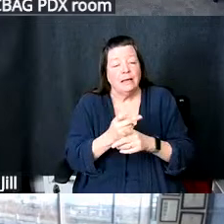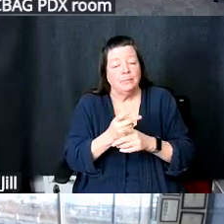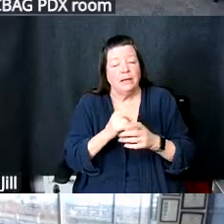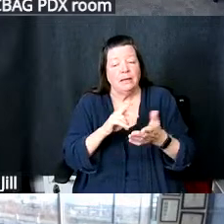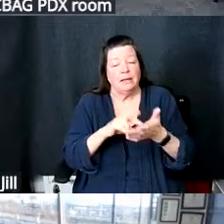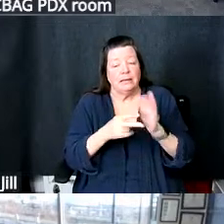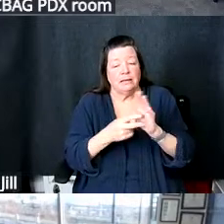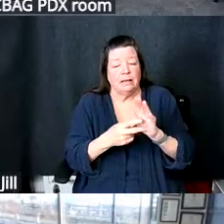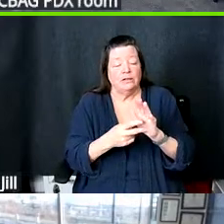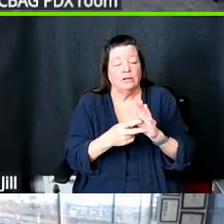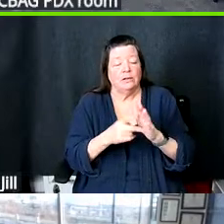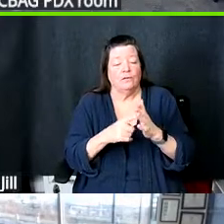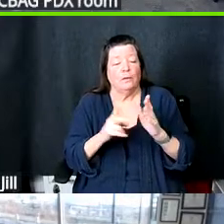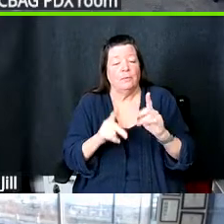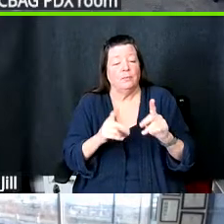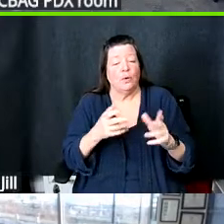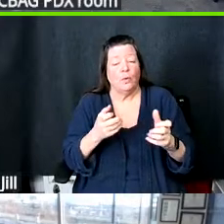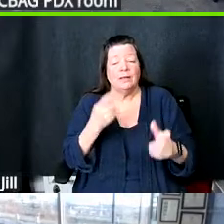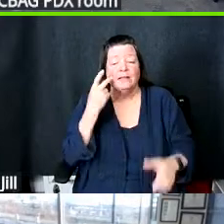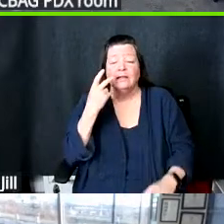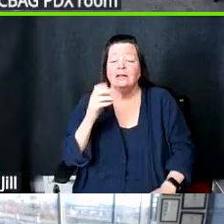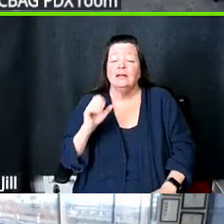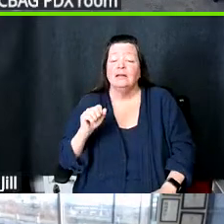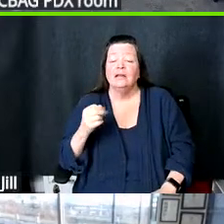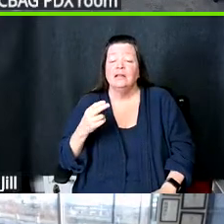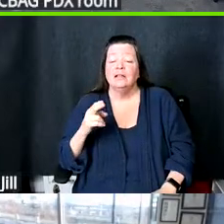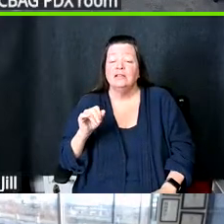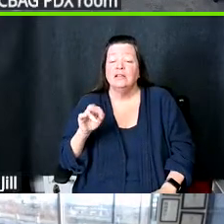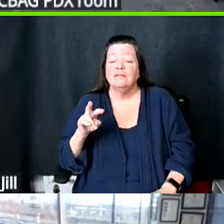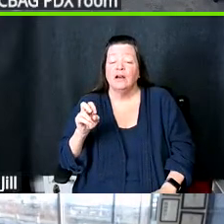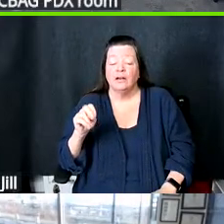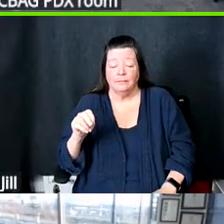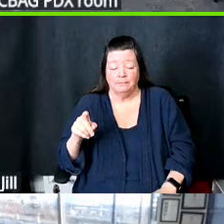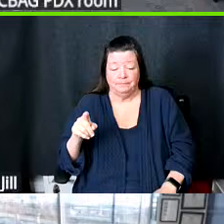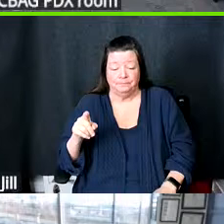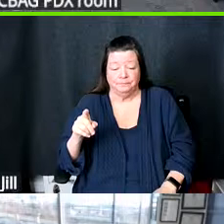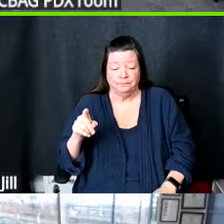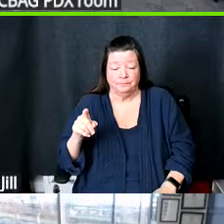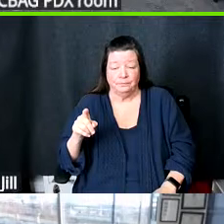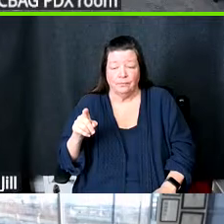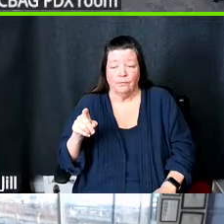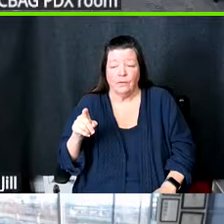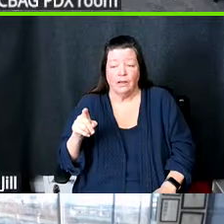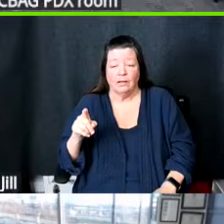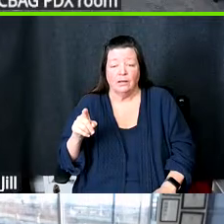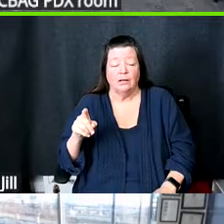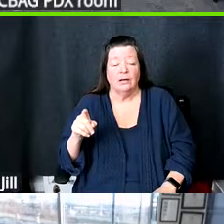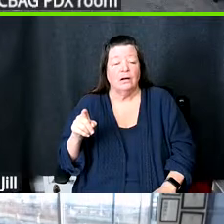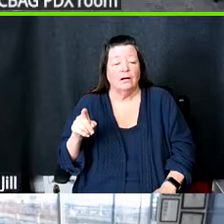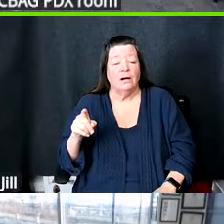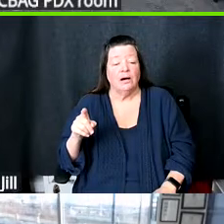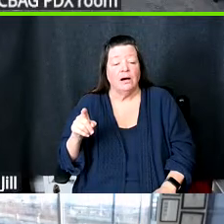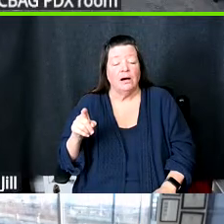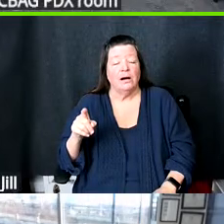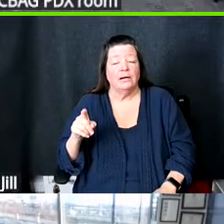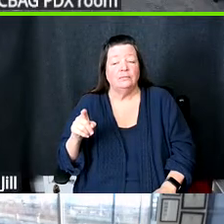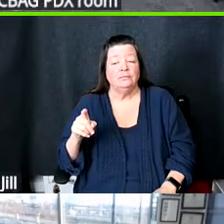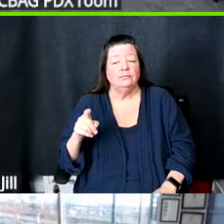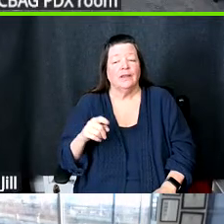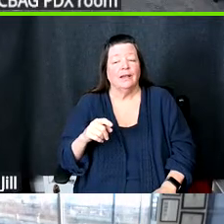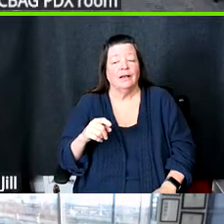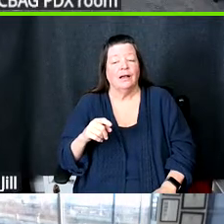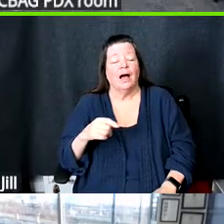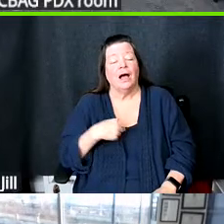see? I see Shabana here. 1 second, Josh, if you're coming. Yeah, I was just reflecting on both Carly